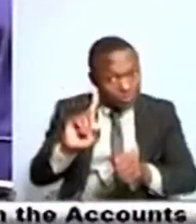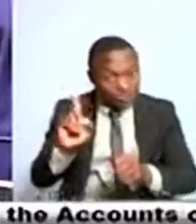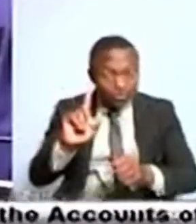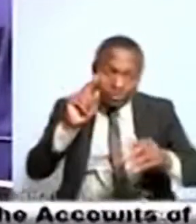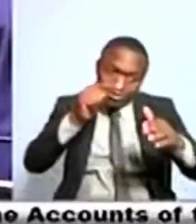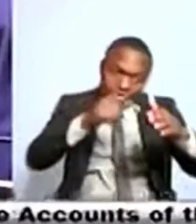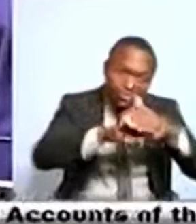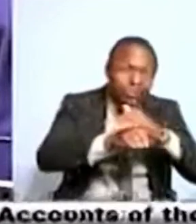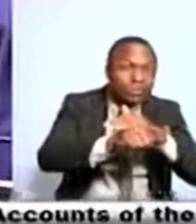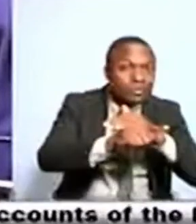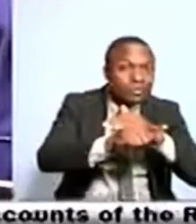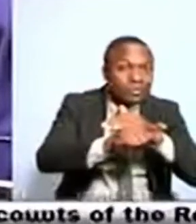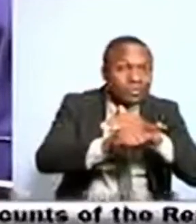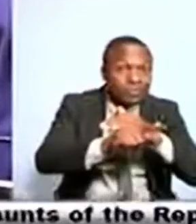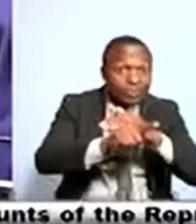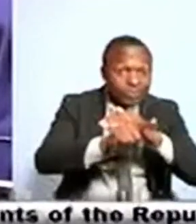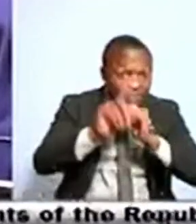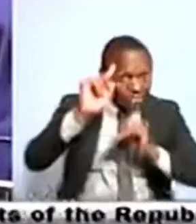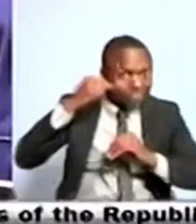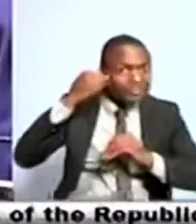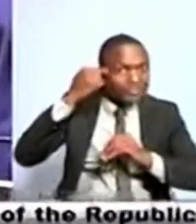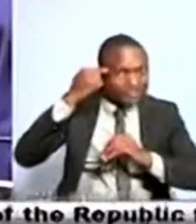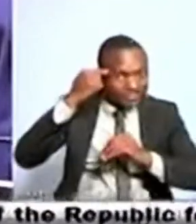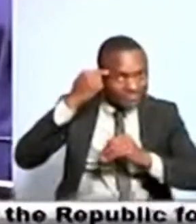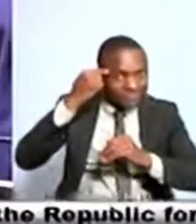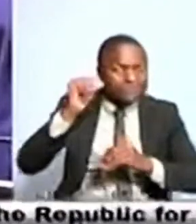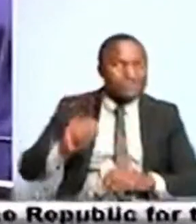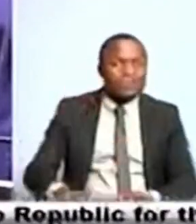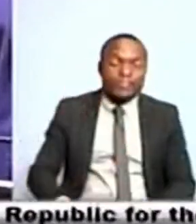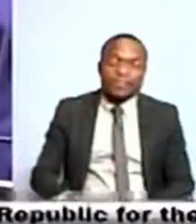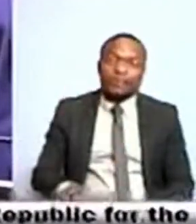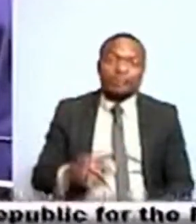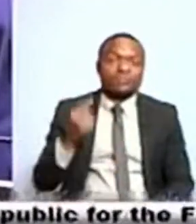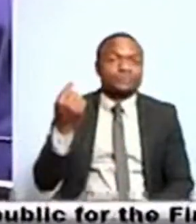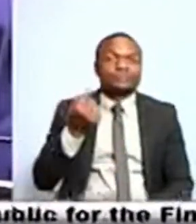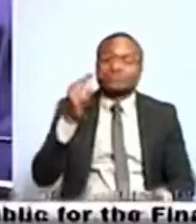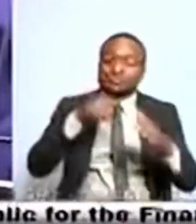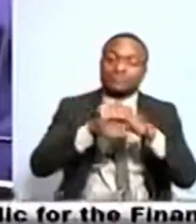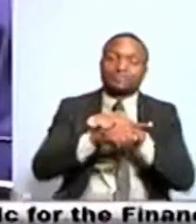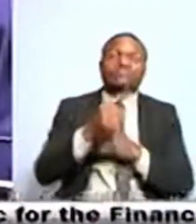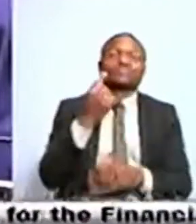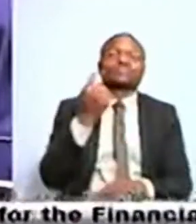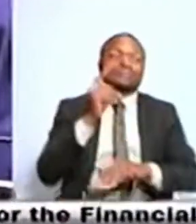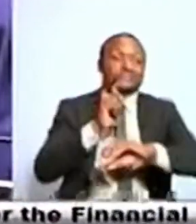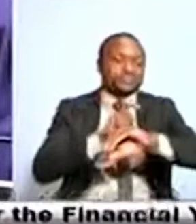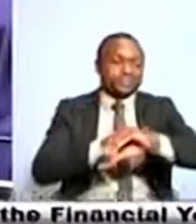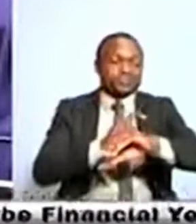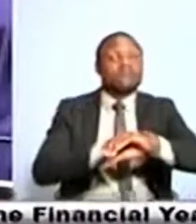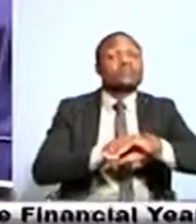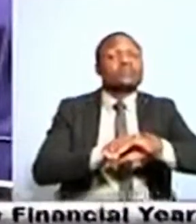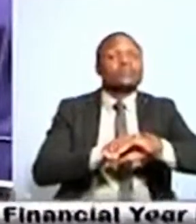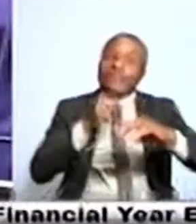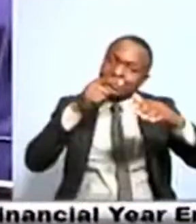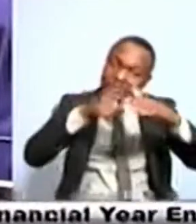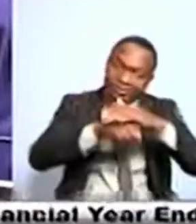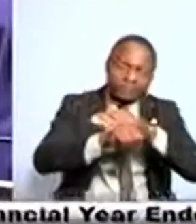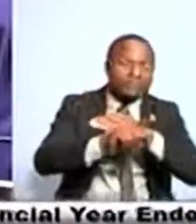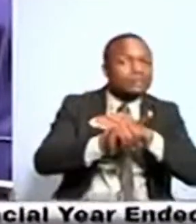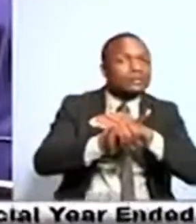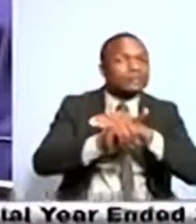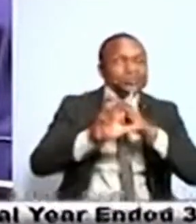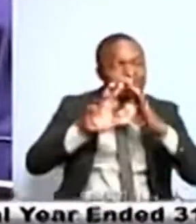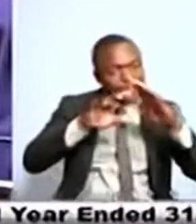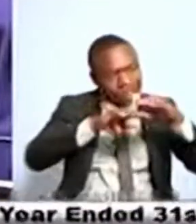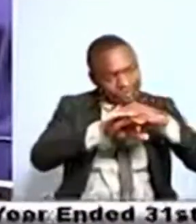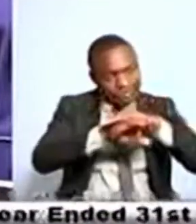enter in government, you only enter once, and you only enter and